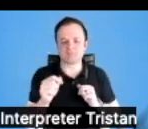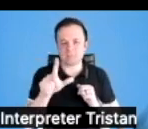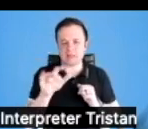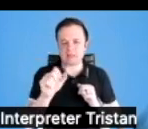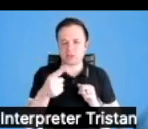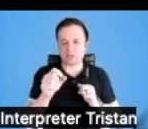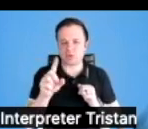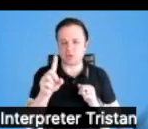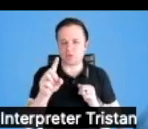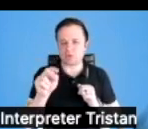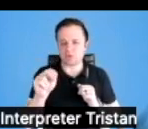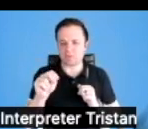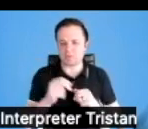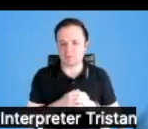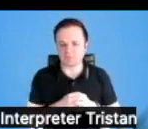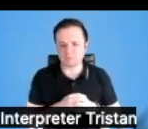Goodman.